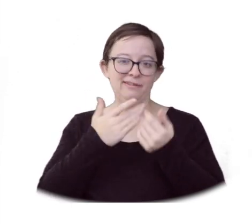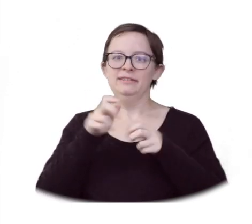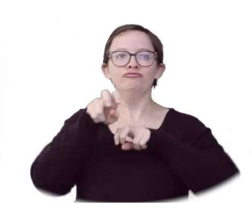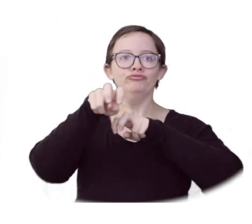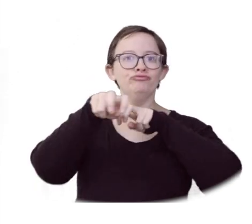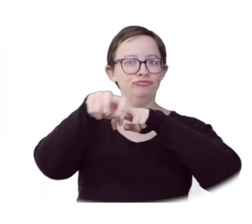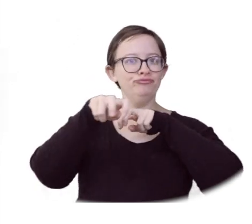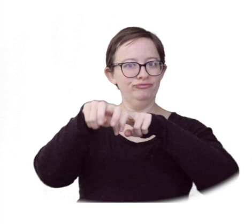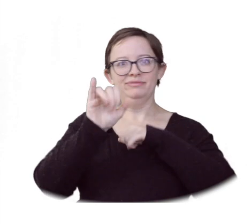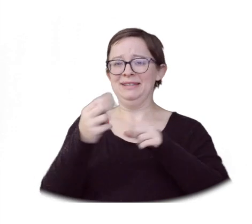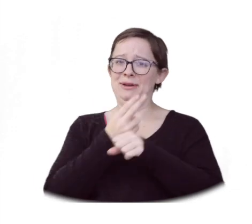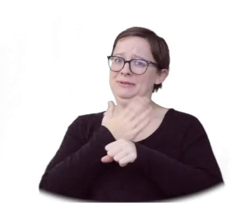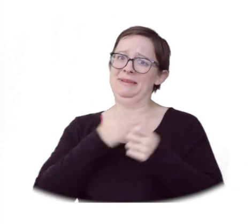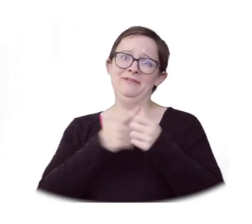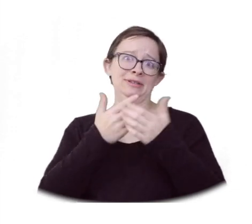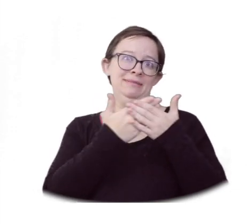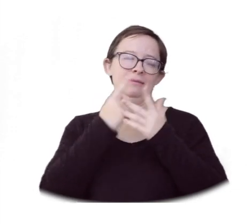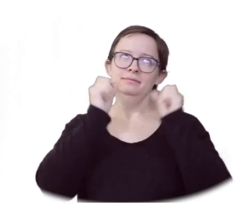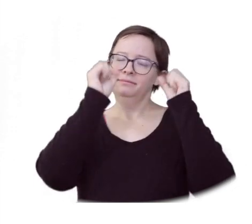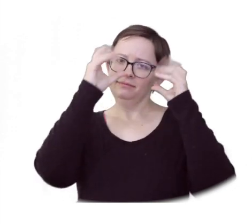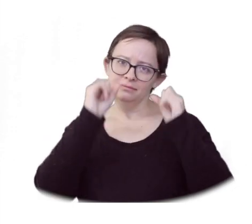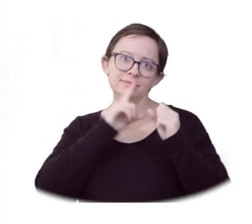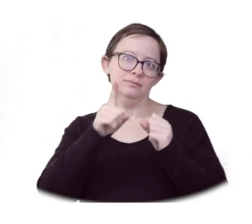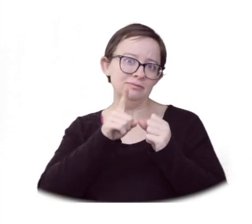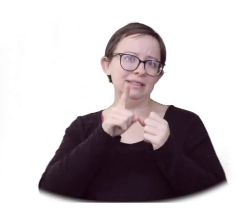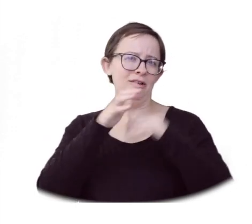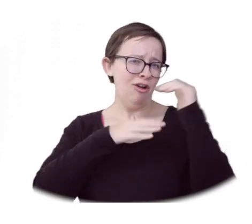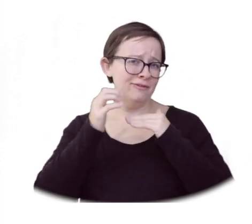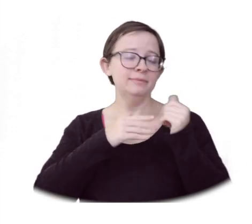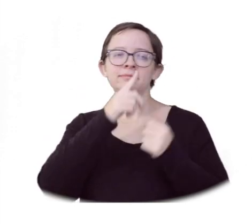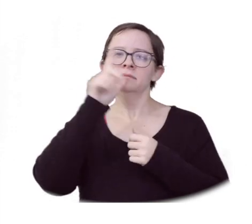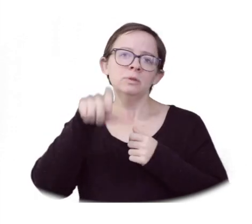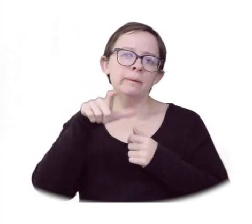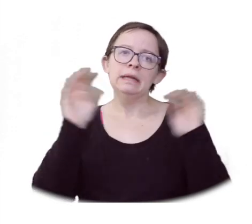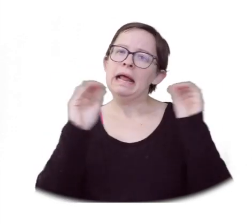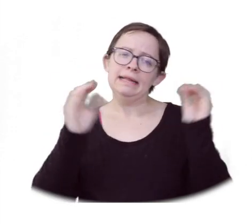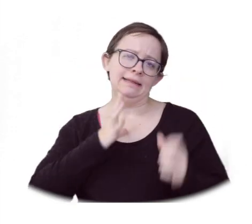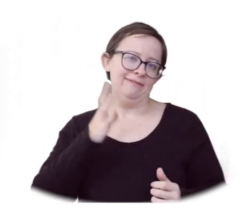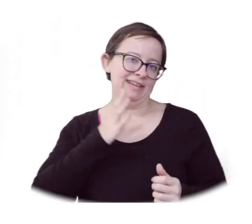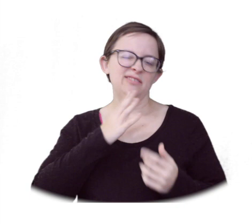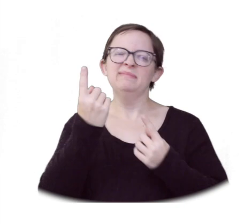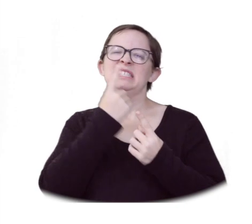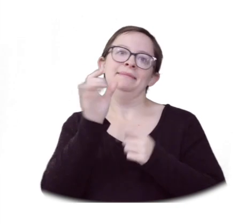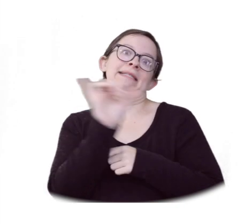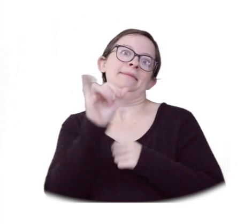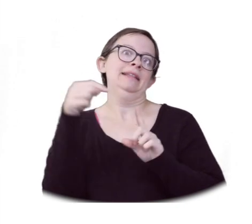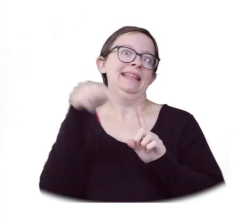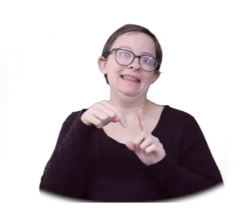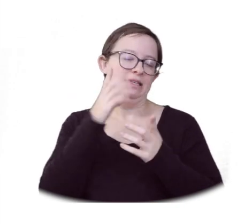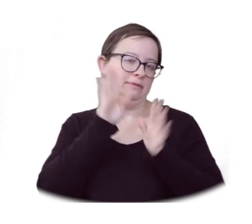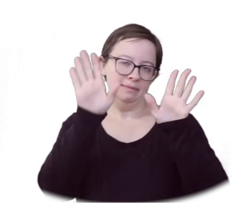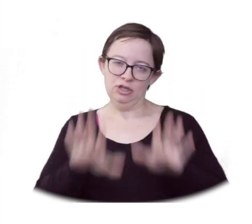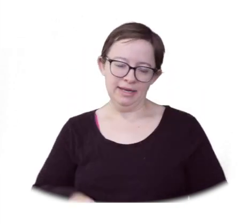glides back and forth. That's what I used with my first baby. And it was amazing. It was really comfortable. You don't need anything too fancy. So